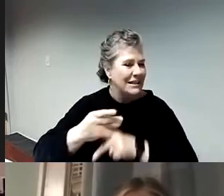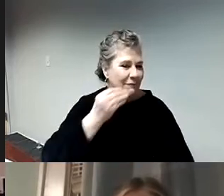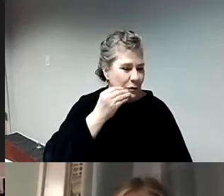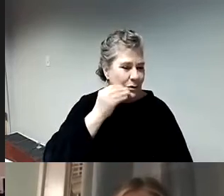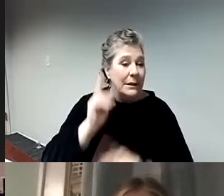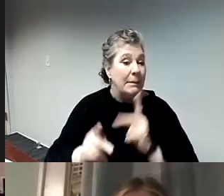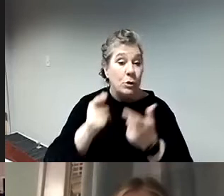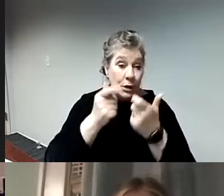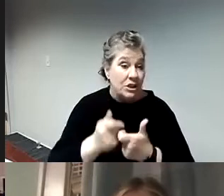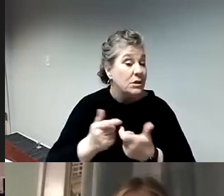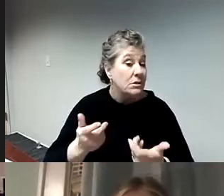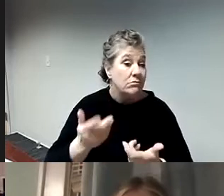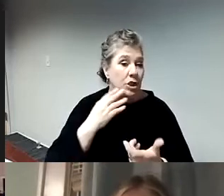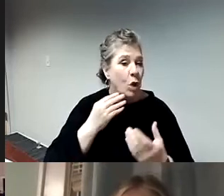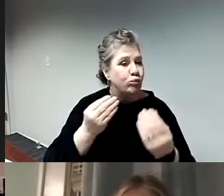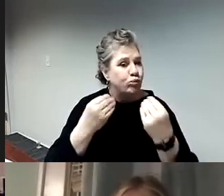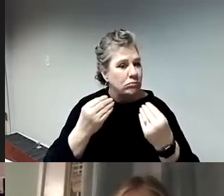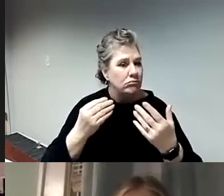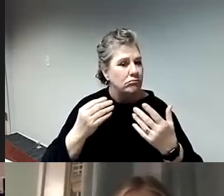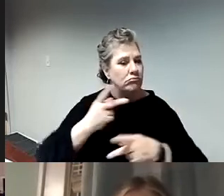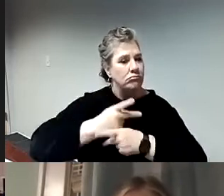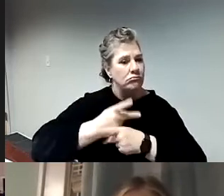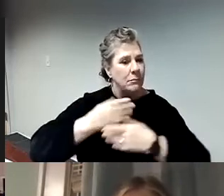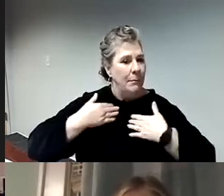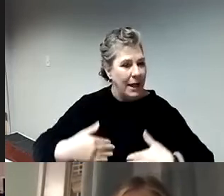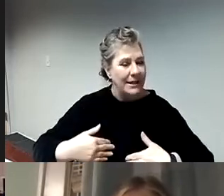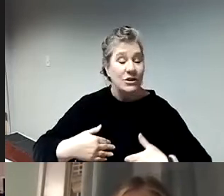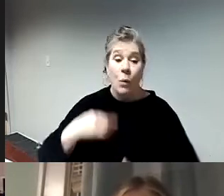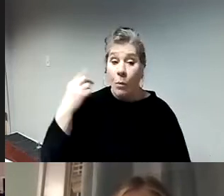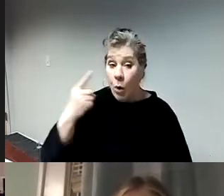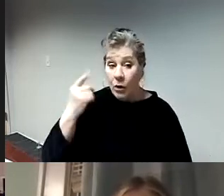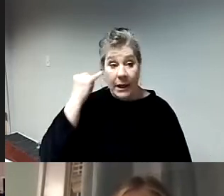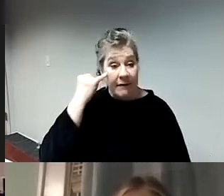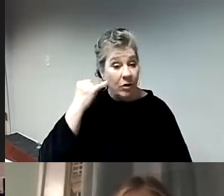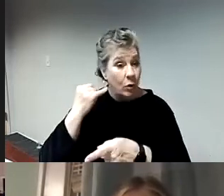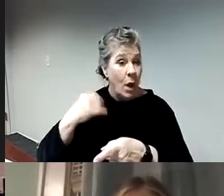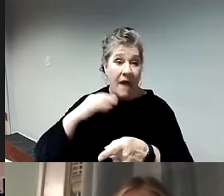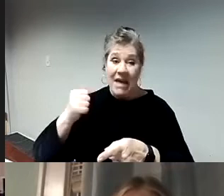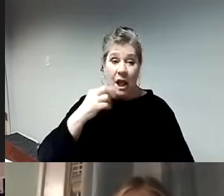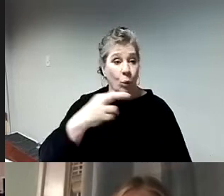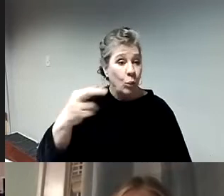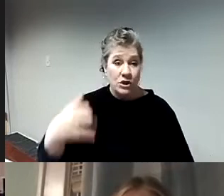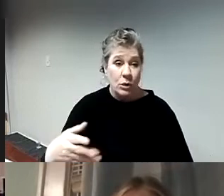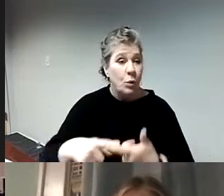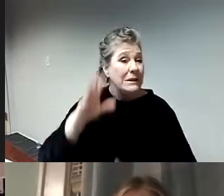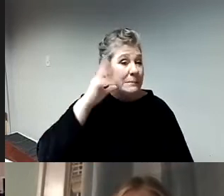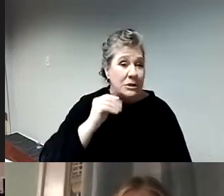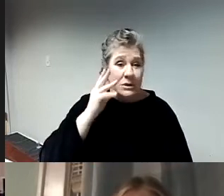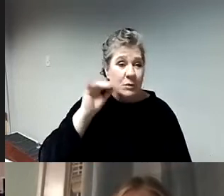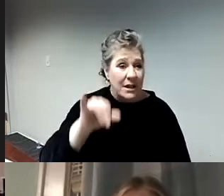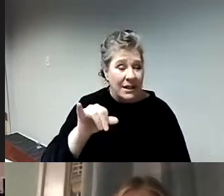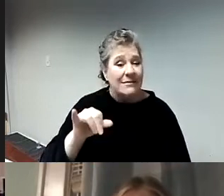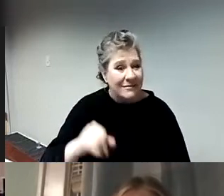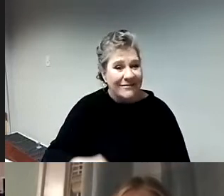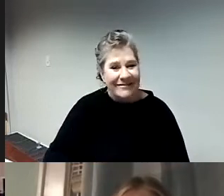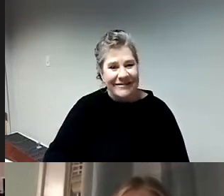people who are interested in just nourishing their bodies. And just was wondering if anyone had resources or experience with